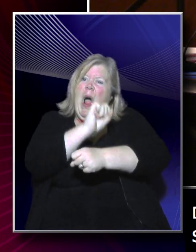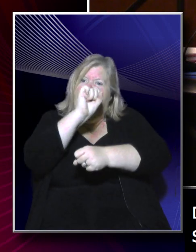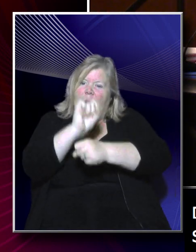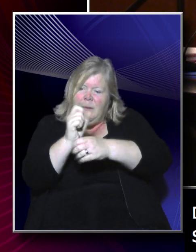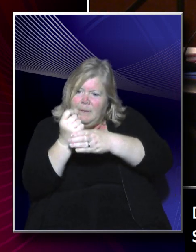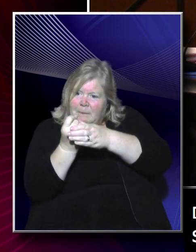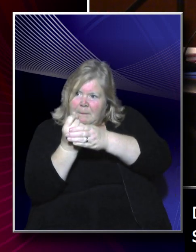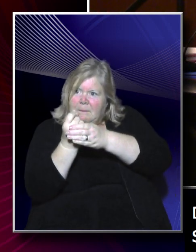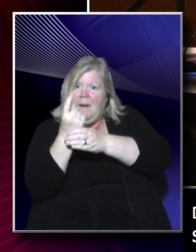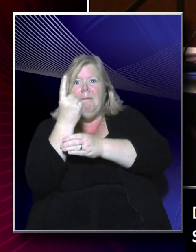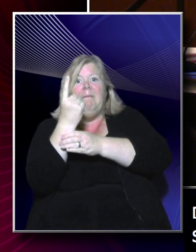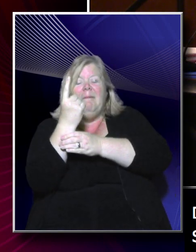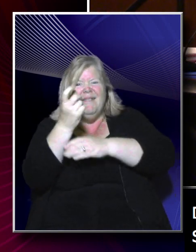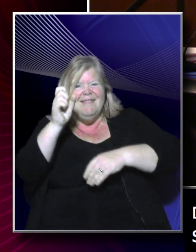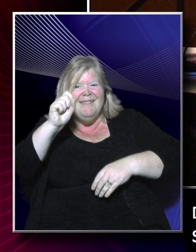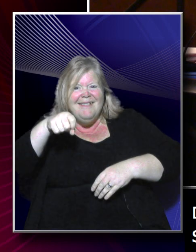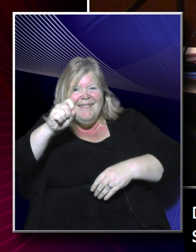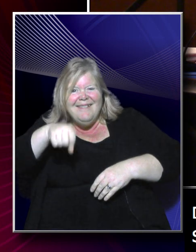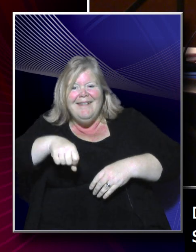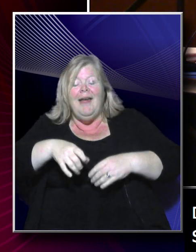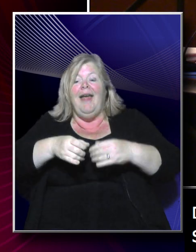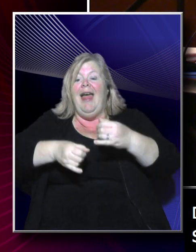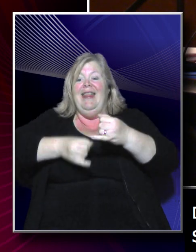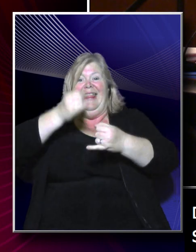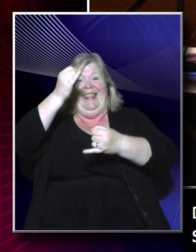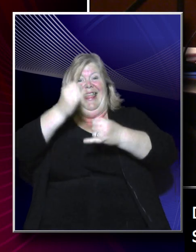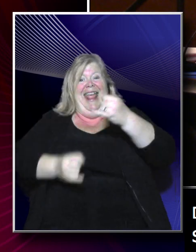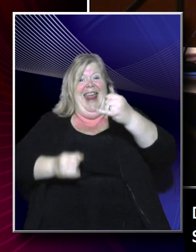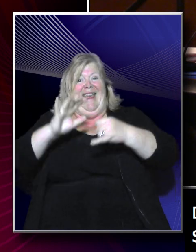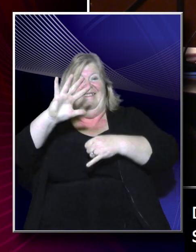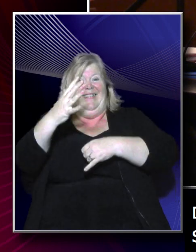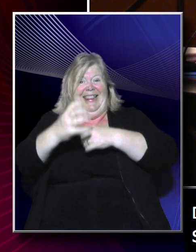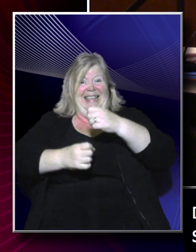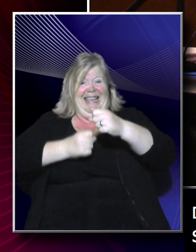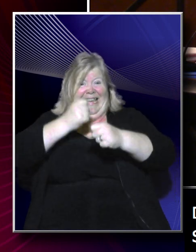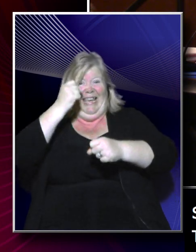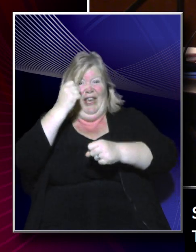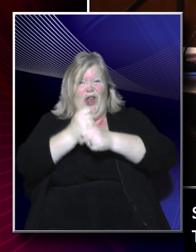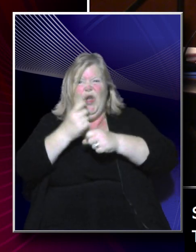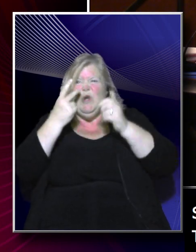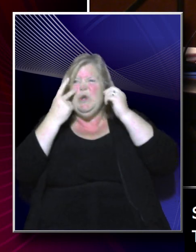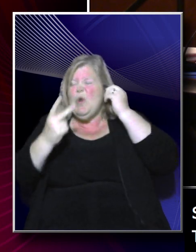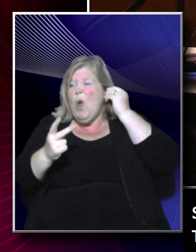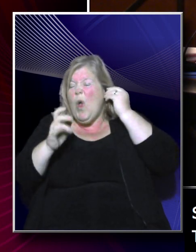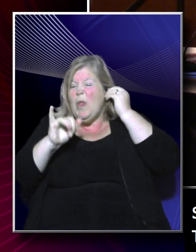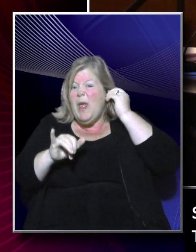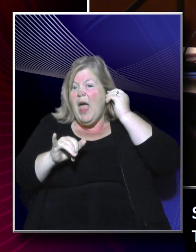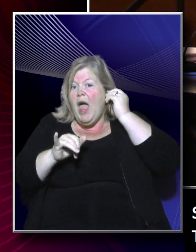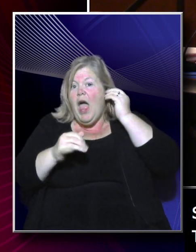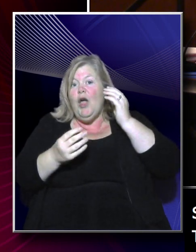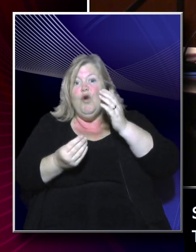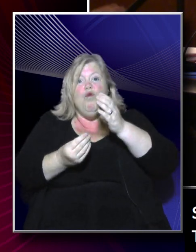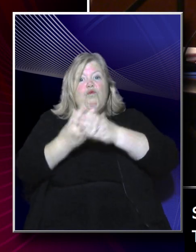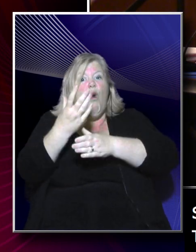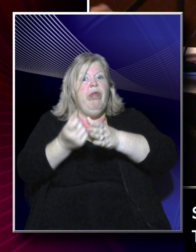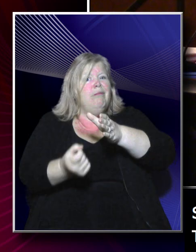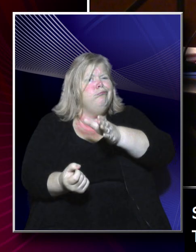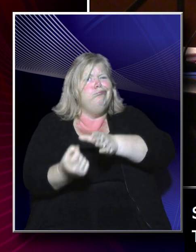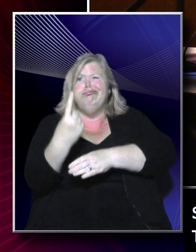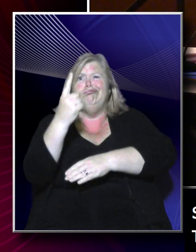the end of the 5th year, we had this result of this growth happening seemingly